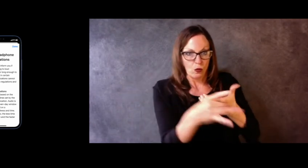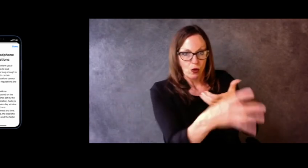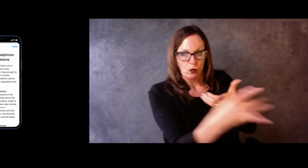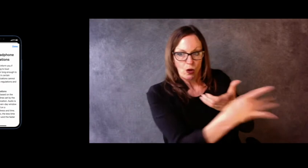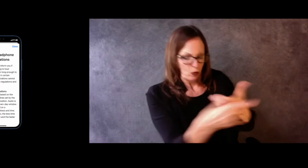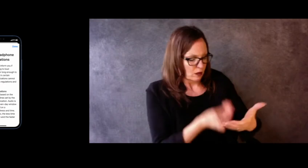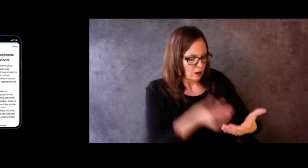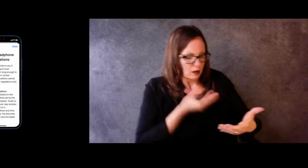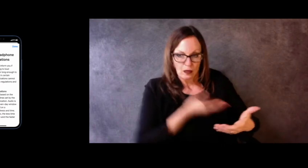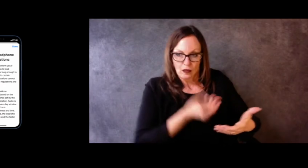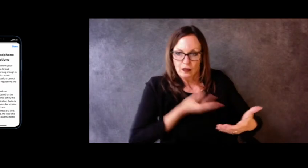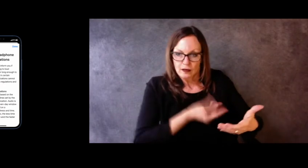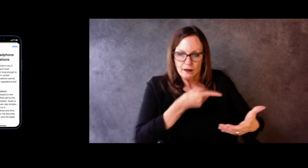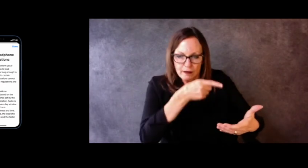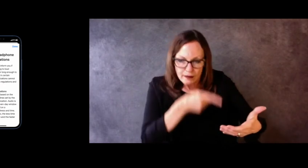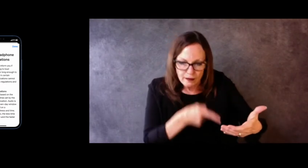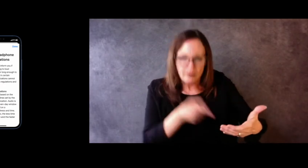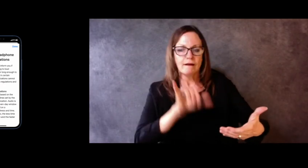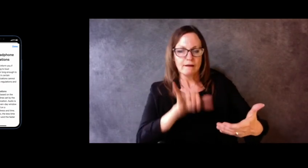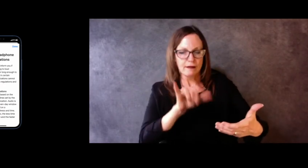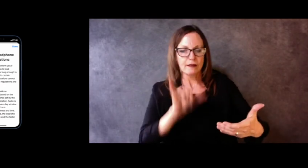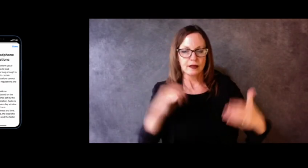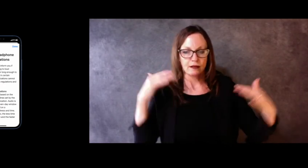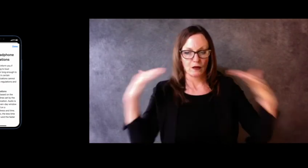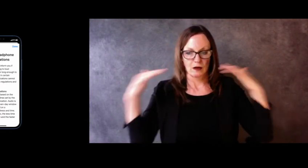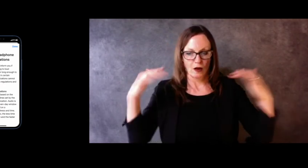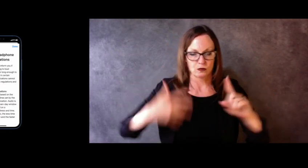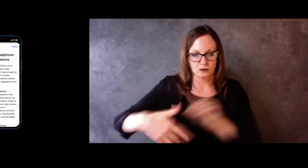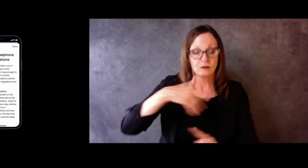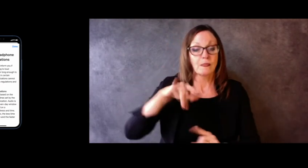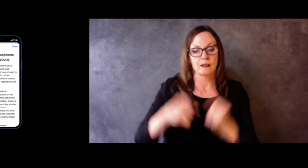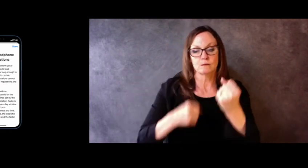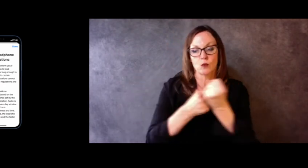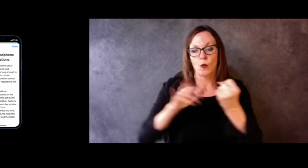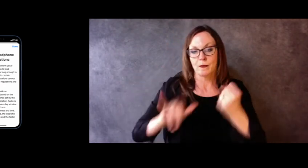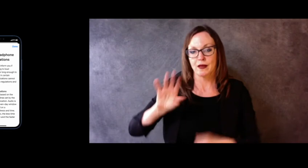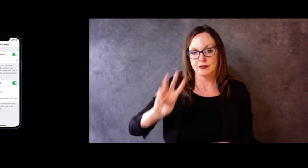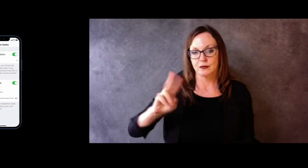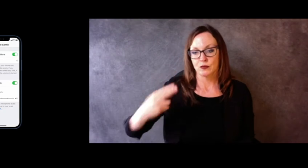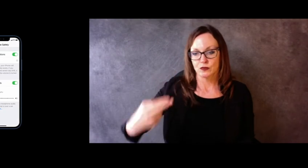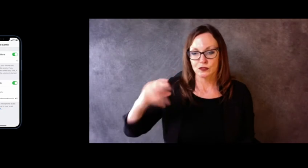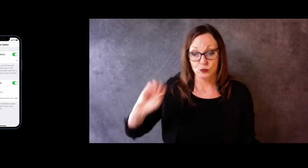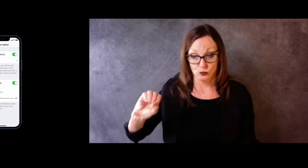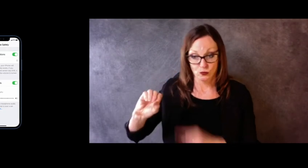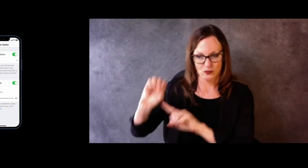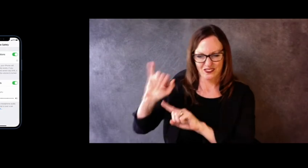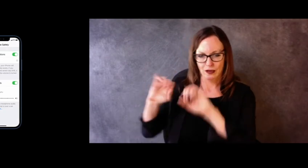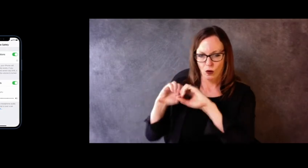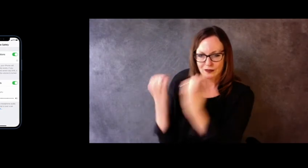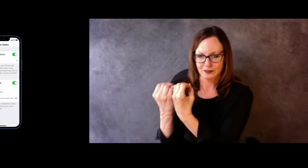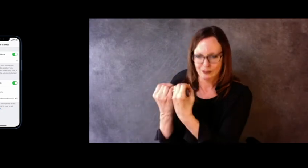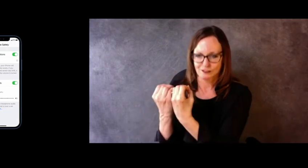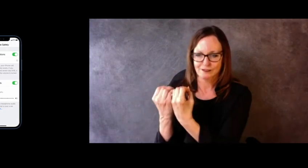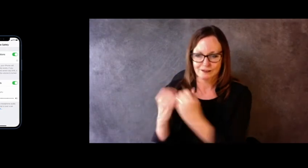guidelines set by the World Health Organization, and you will receive a notification if you go through this limit. The volume is